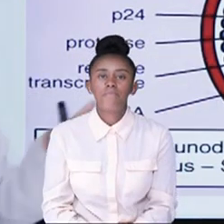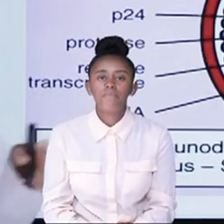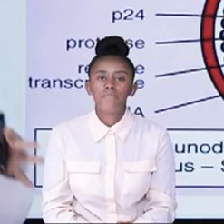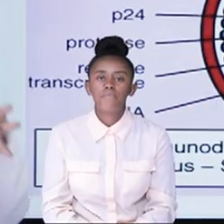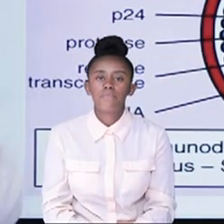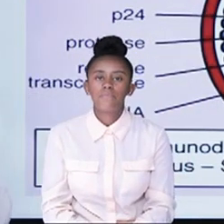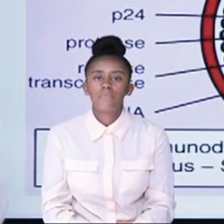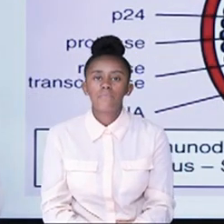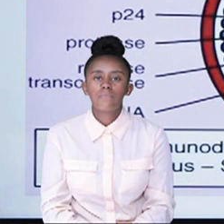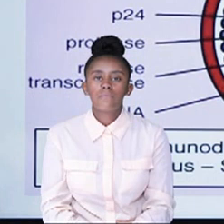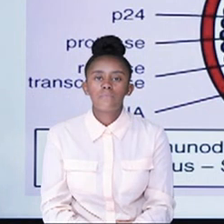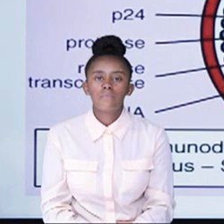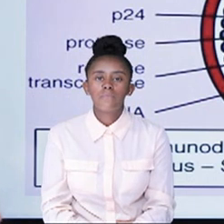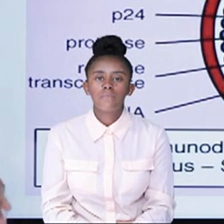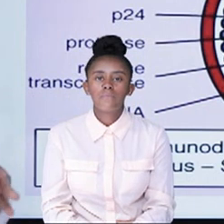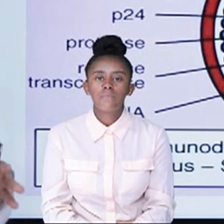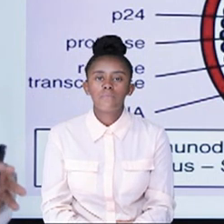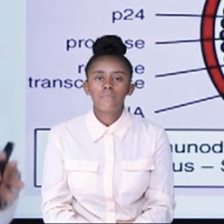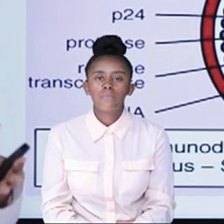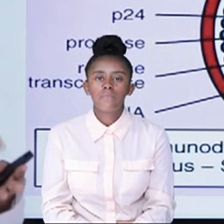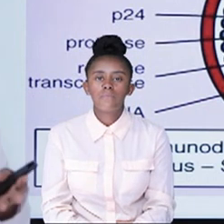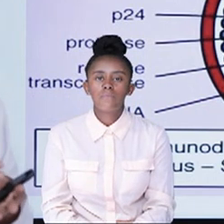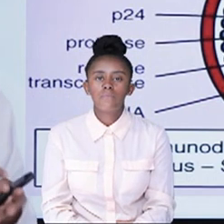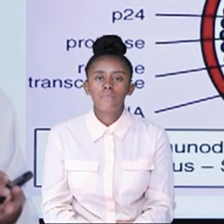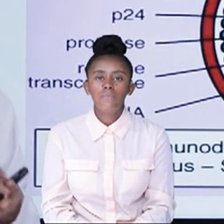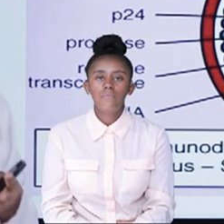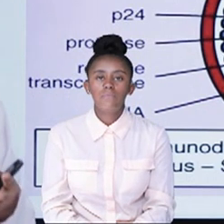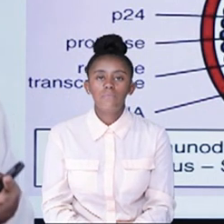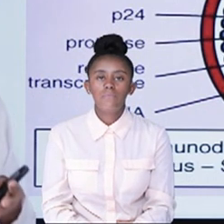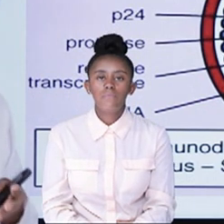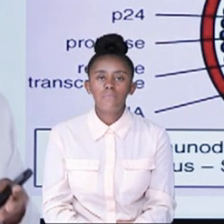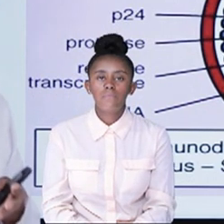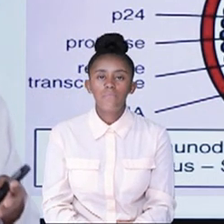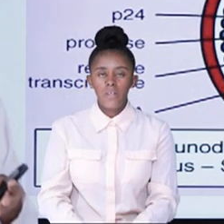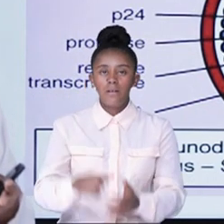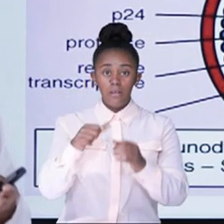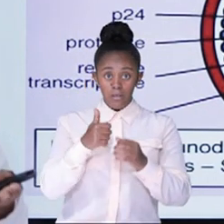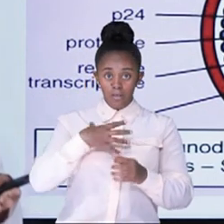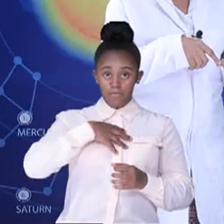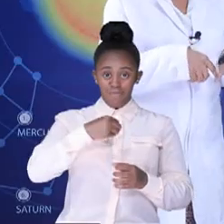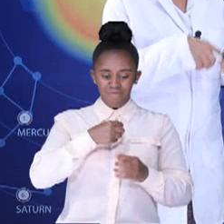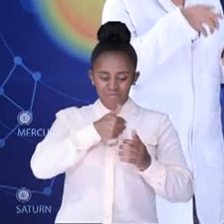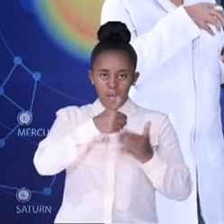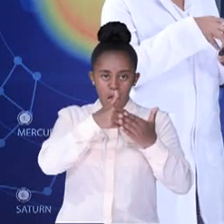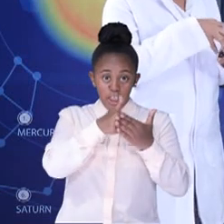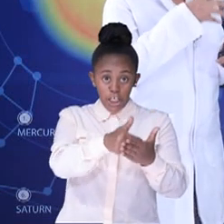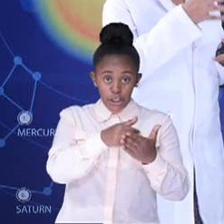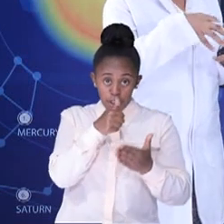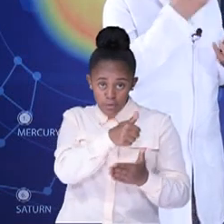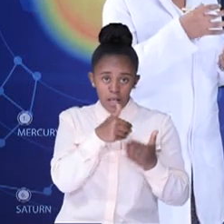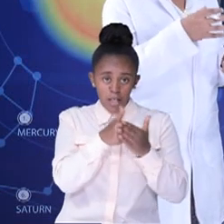structures are used by the virus to attach itself with white blood cells, again